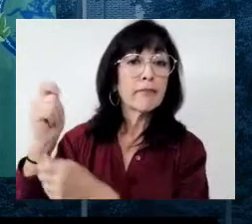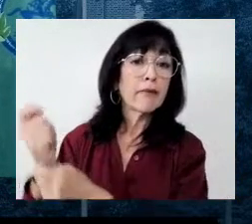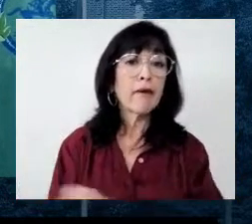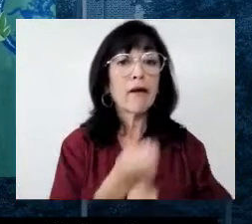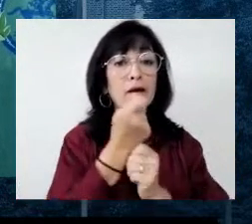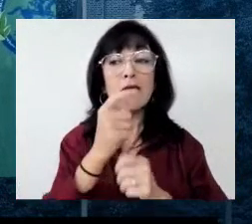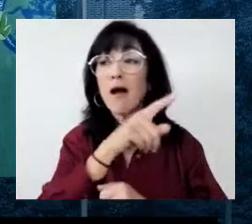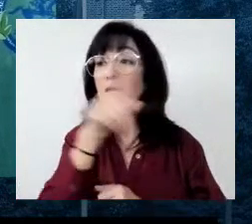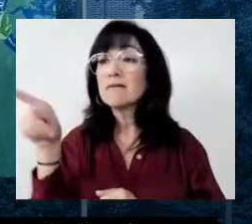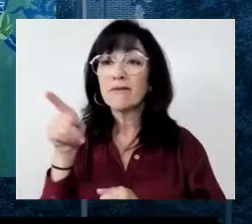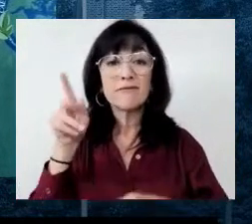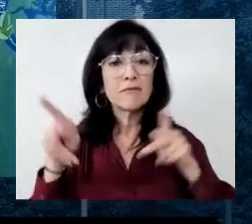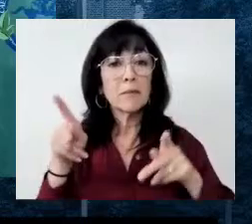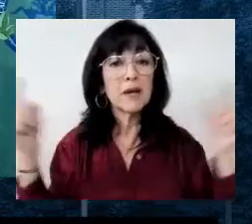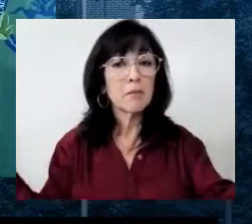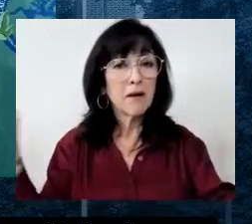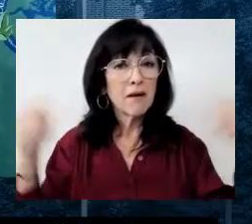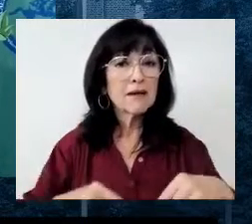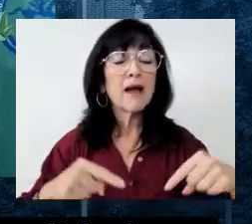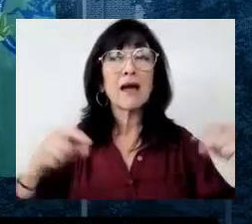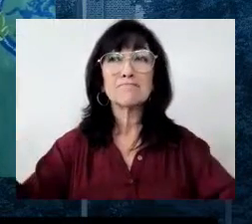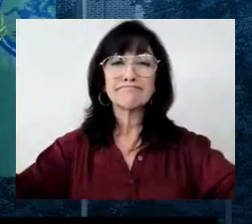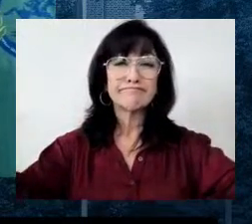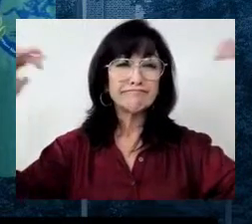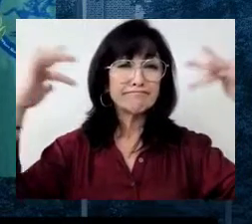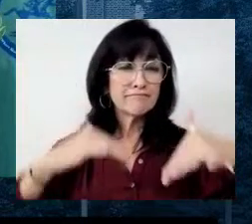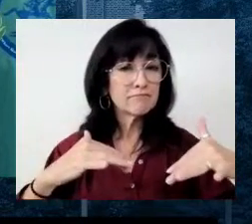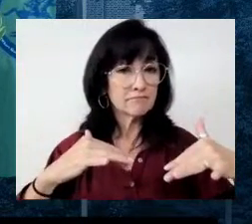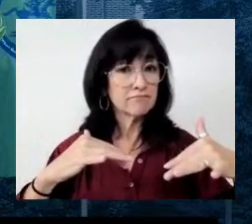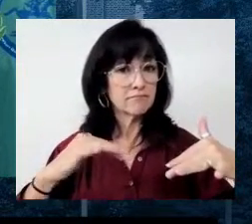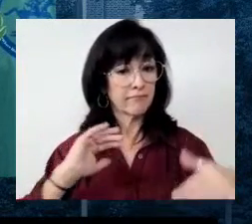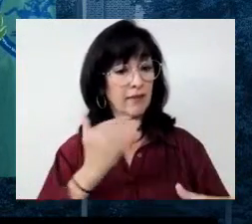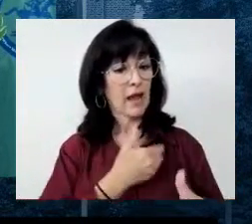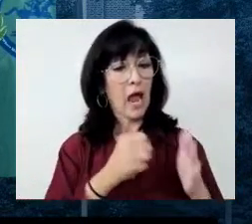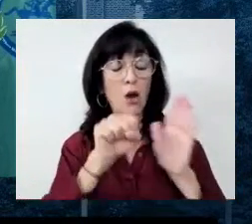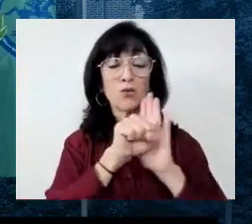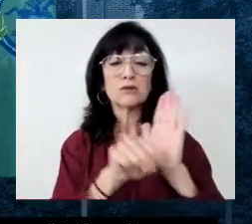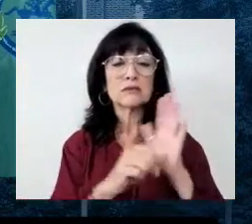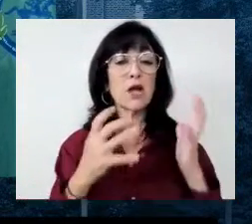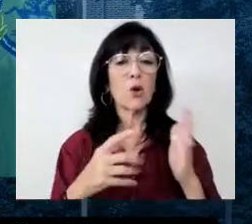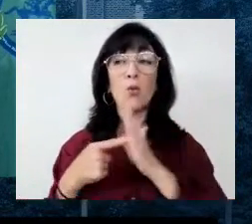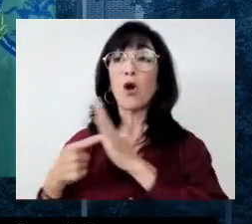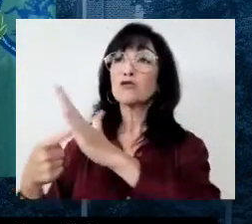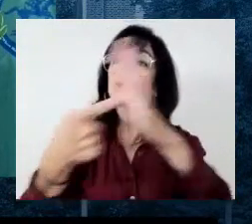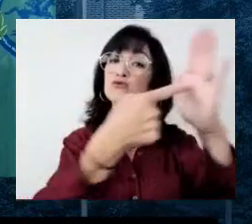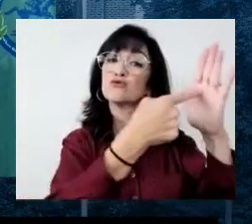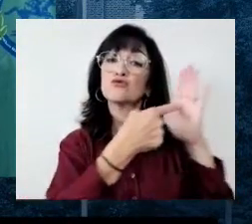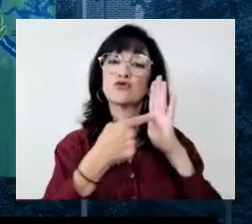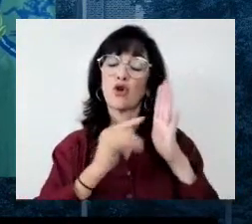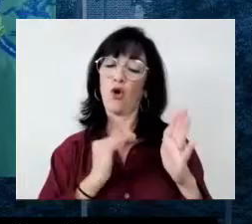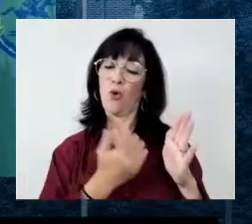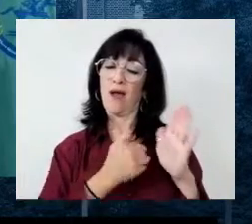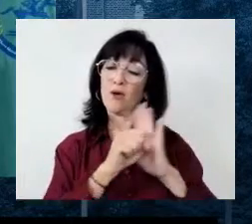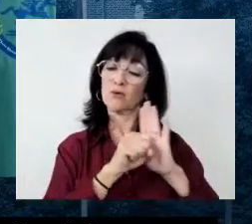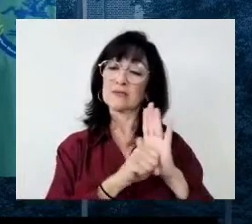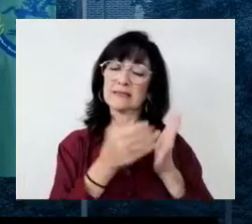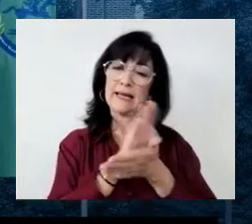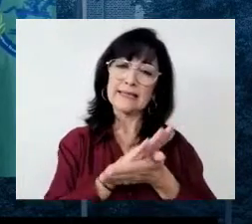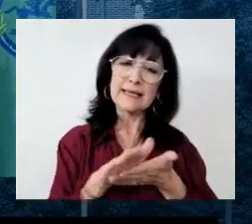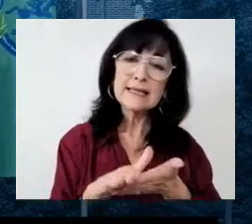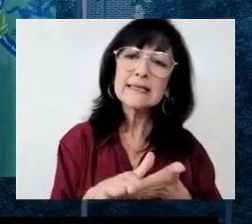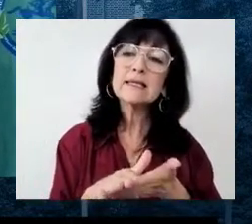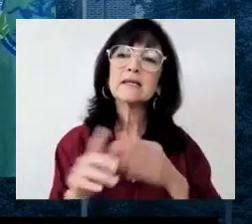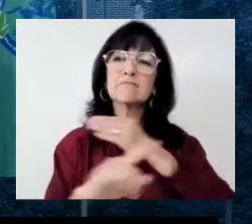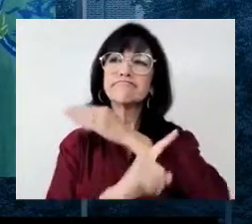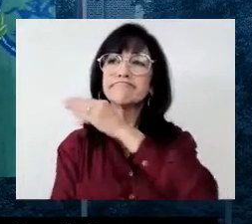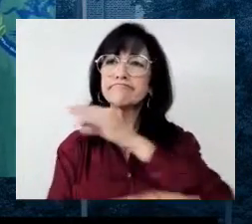all their fans and people that visited our state. And we wanted to present to them a state that was clean and free of litter.